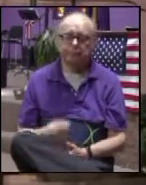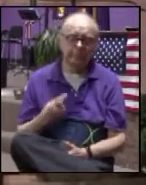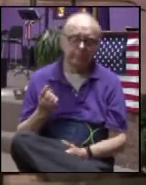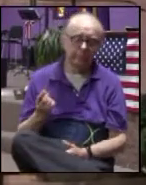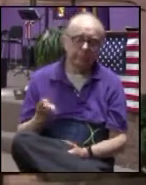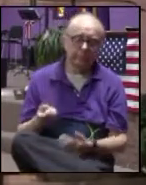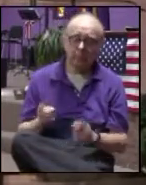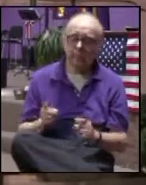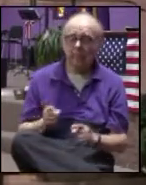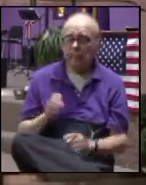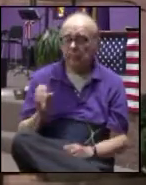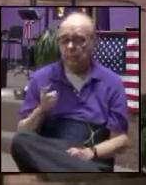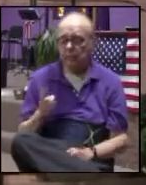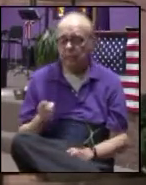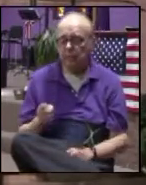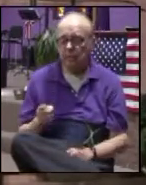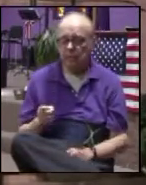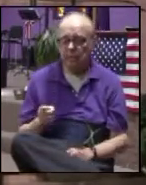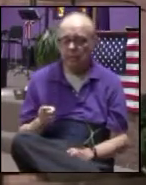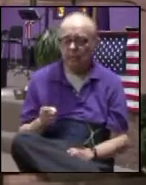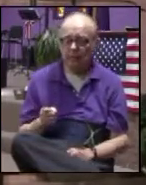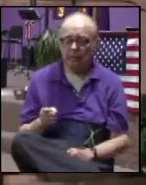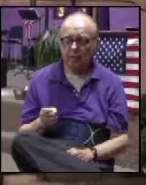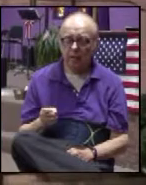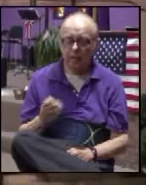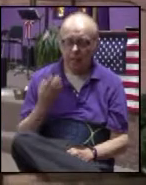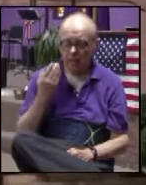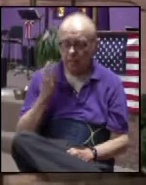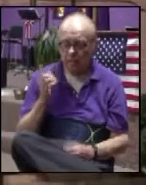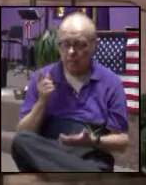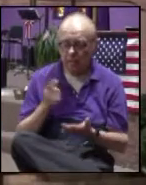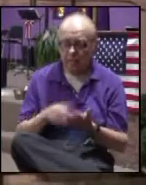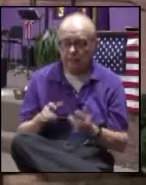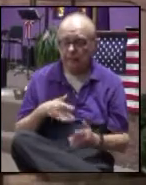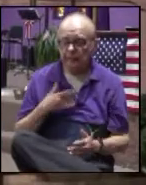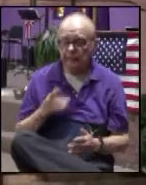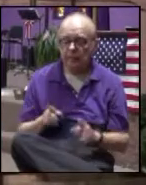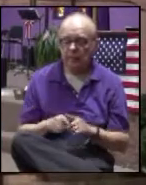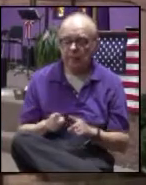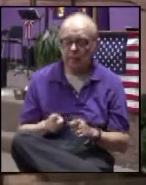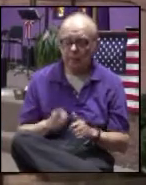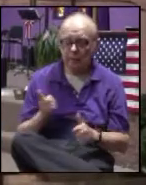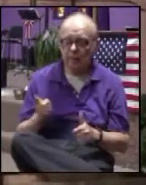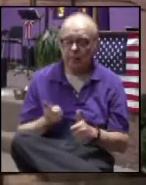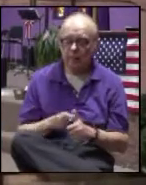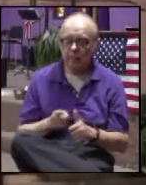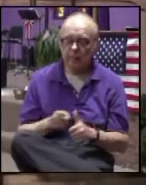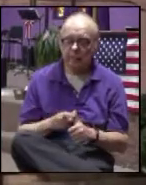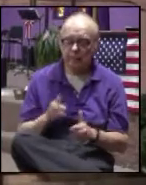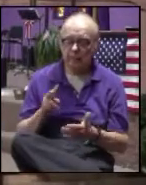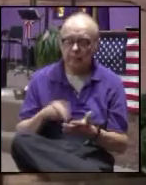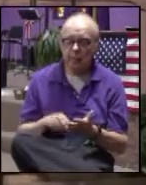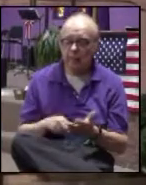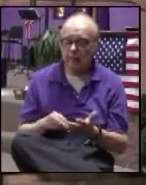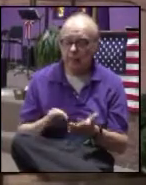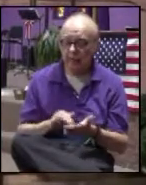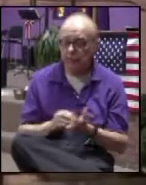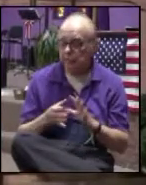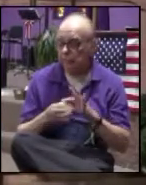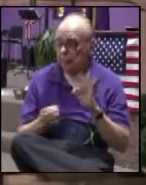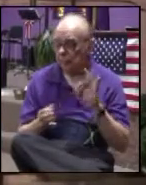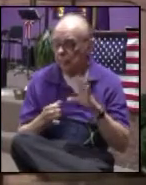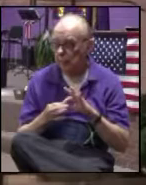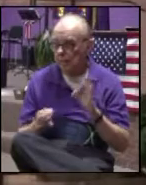whenever I don't know what you felt like when you first read this story.